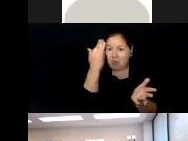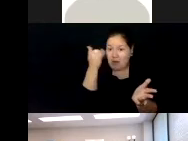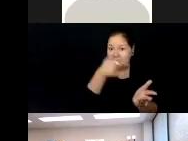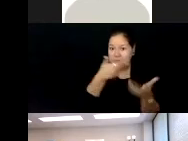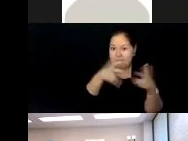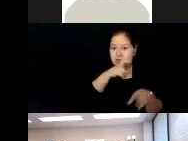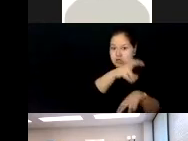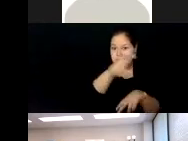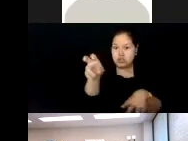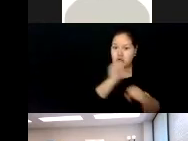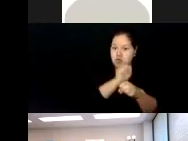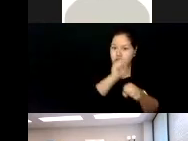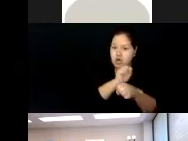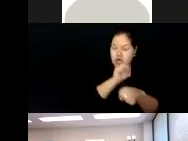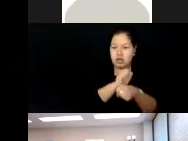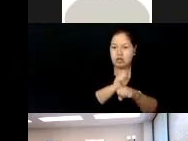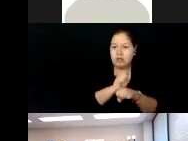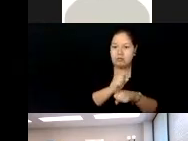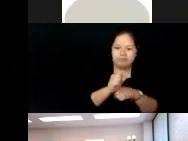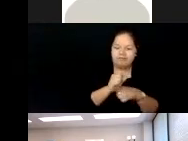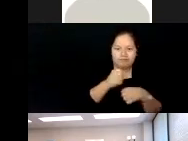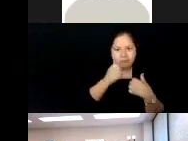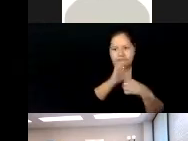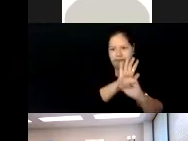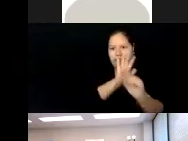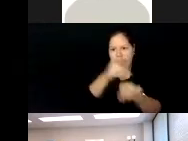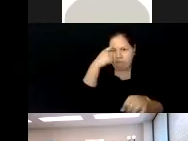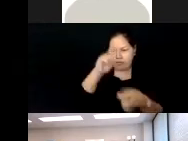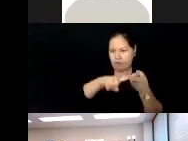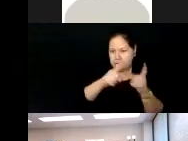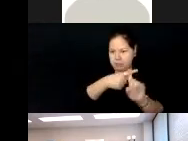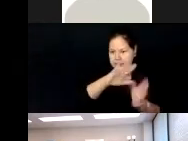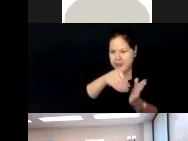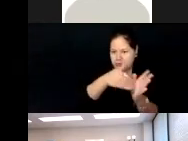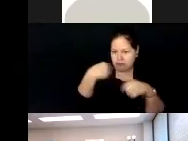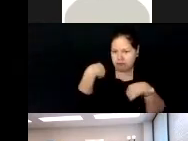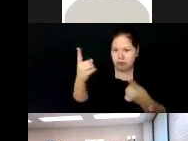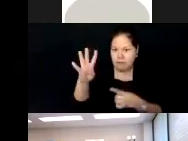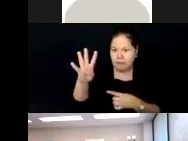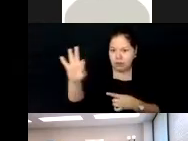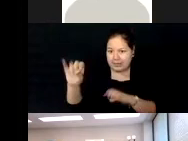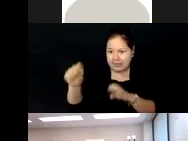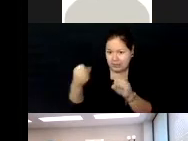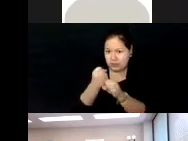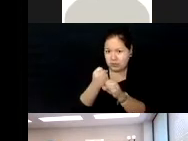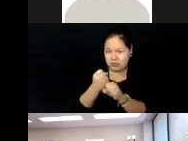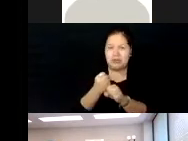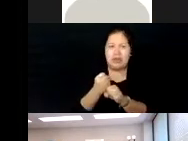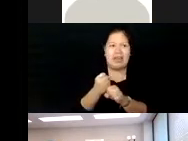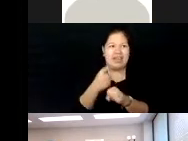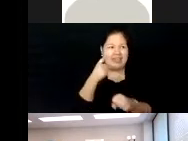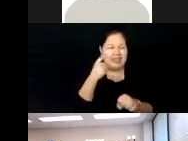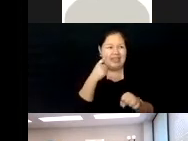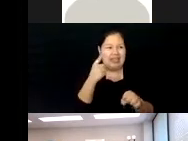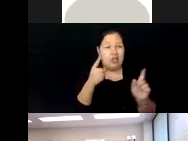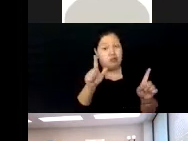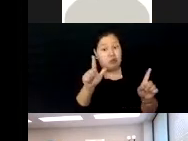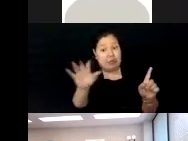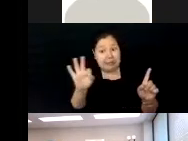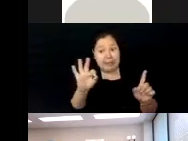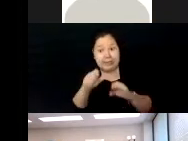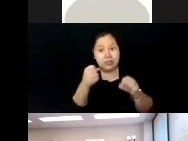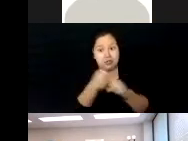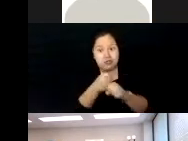friendship center movement for the past 49 years, I think 29 of those being